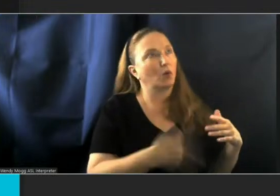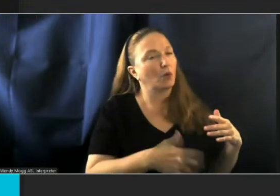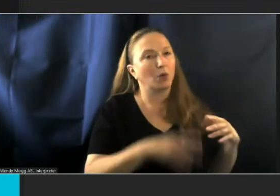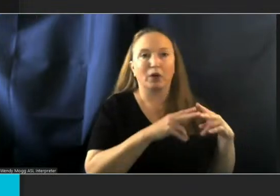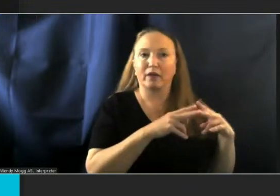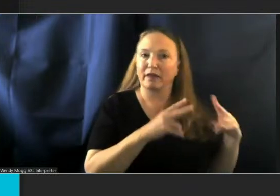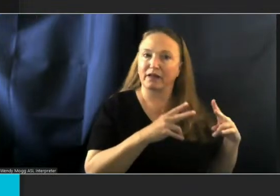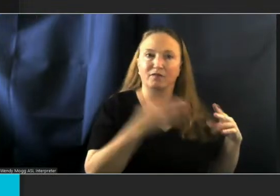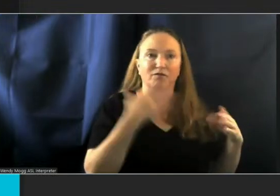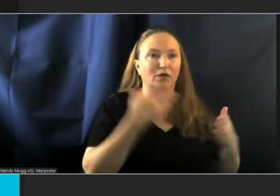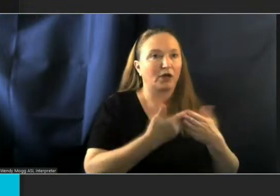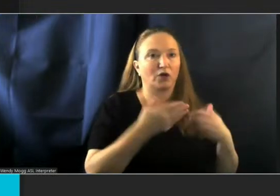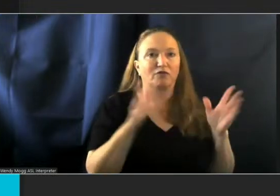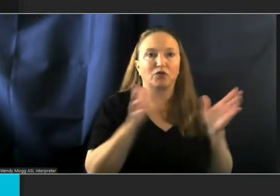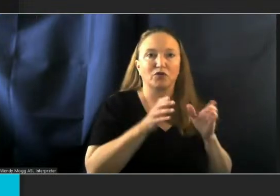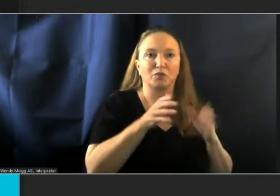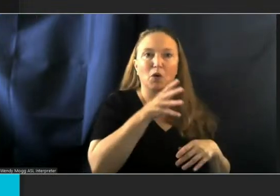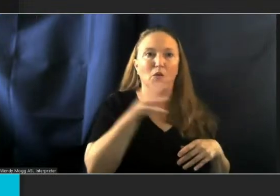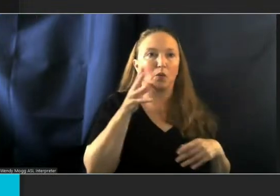rural county.